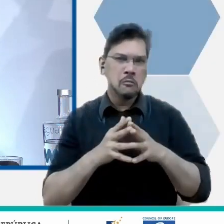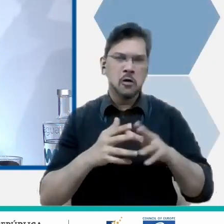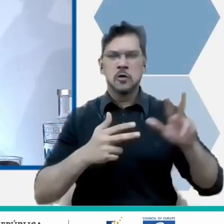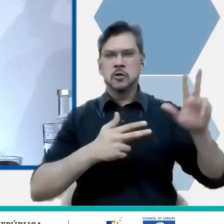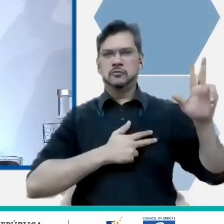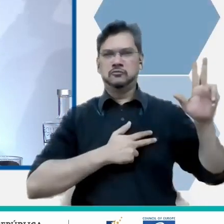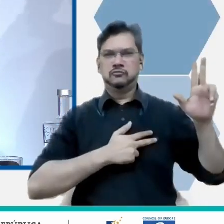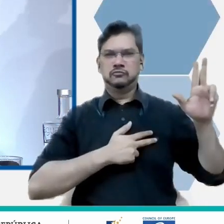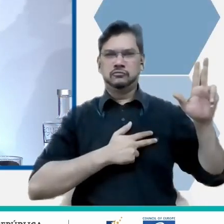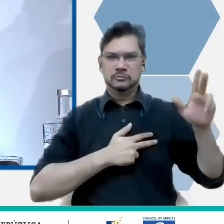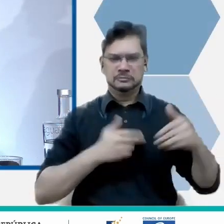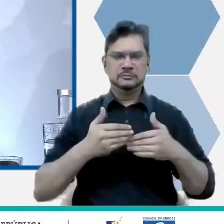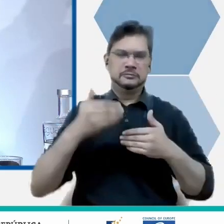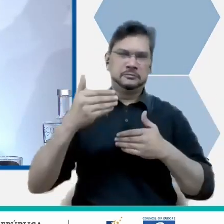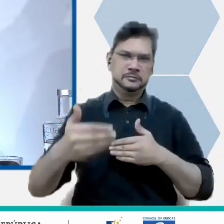for